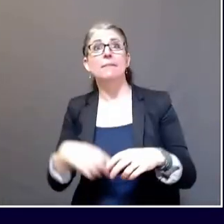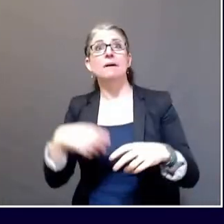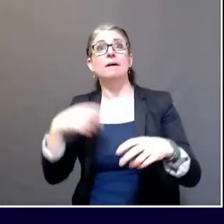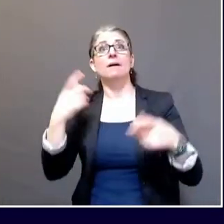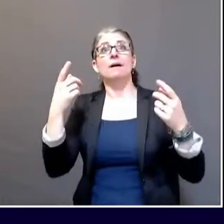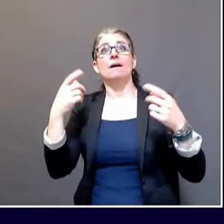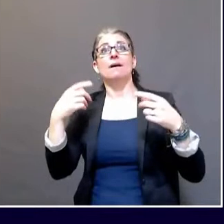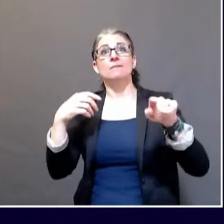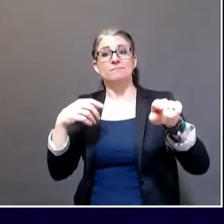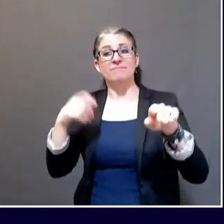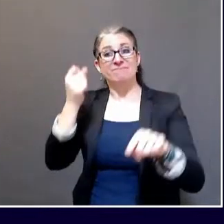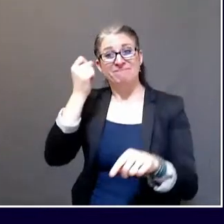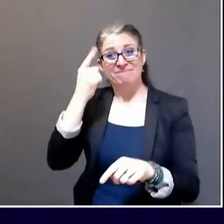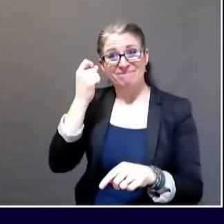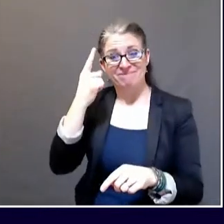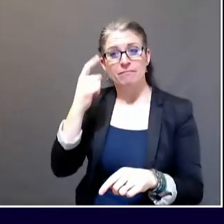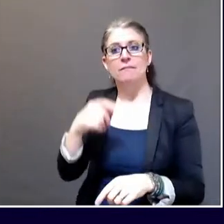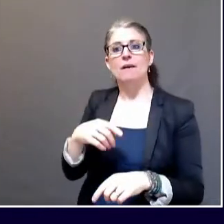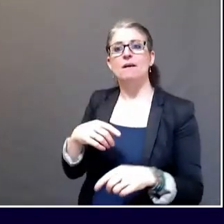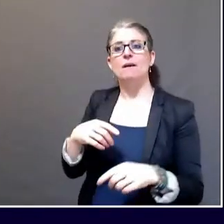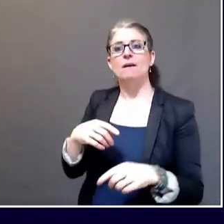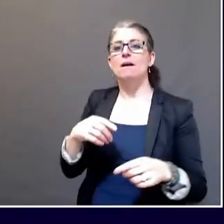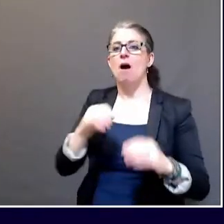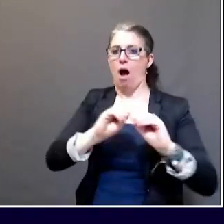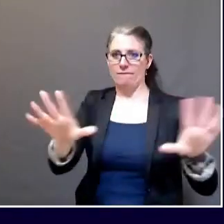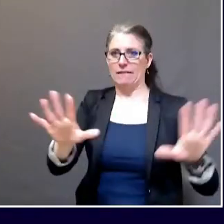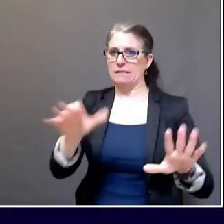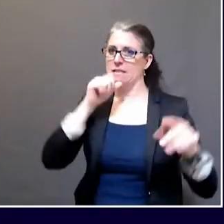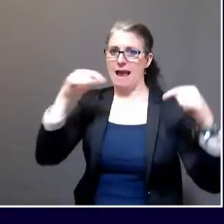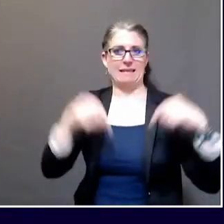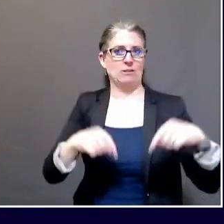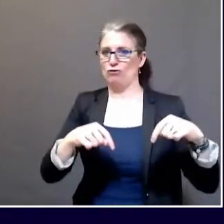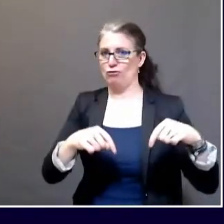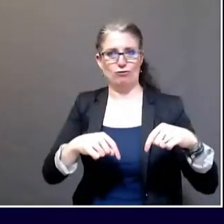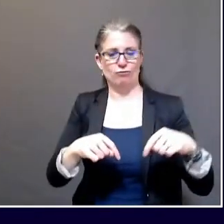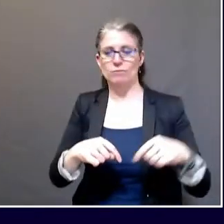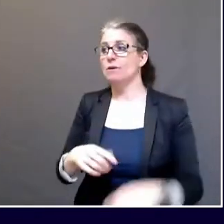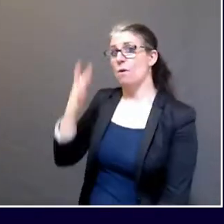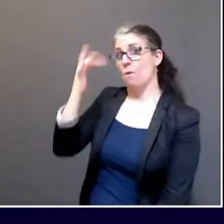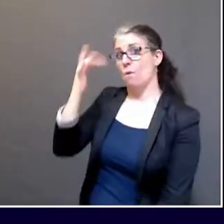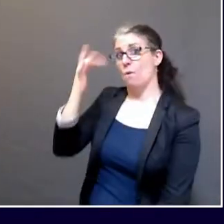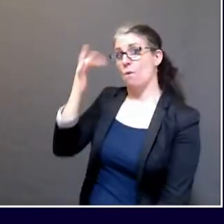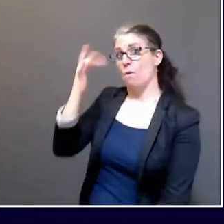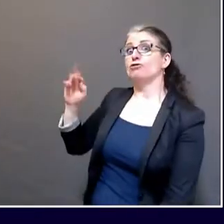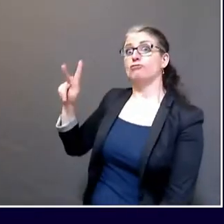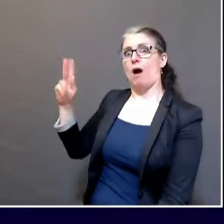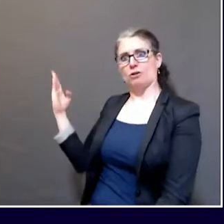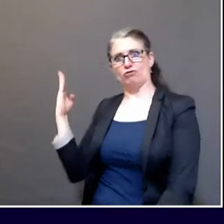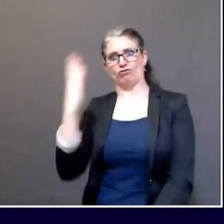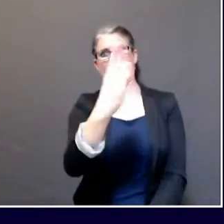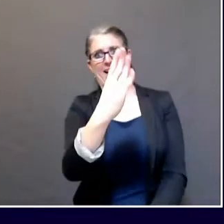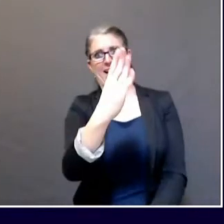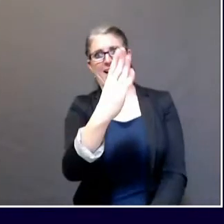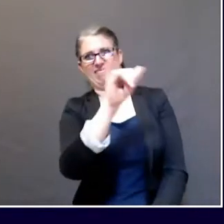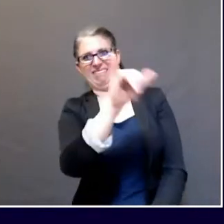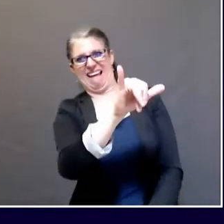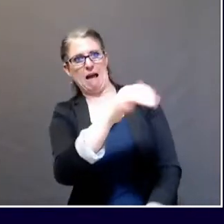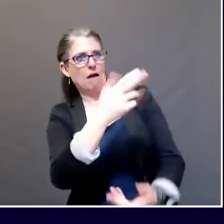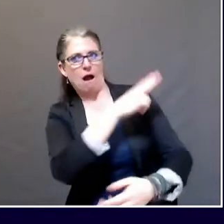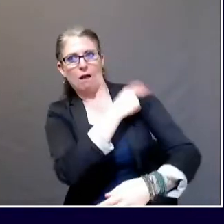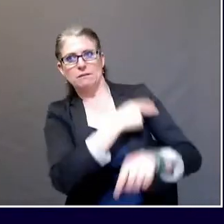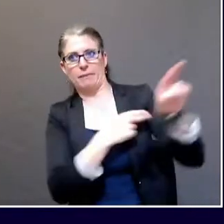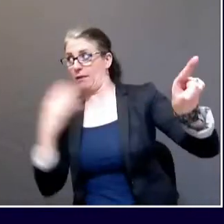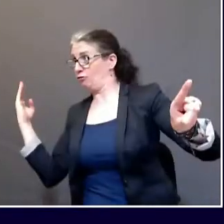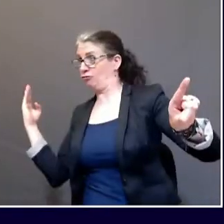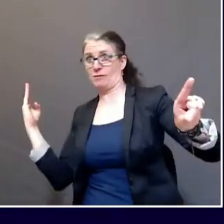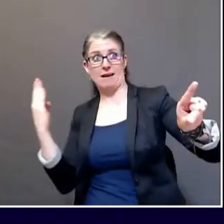vaccine. Let me say this. Right now, we are asking all of the locations that